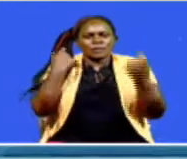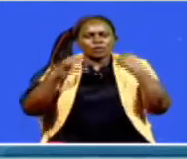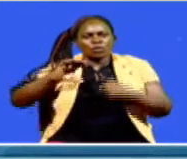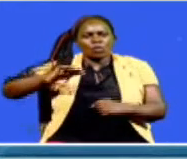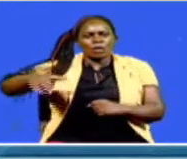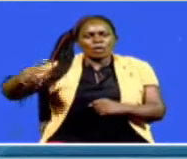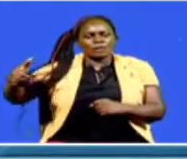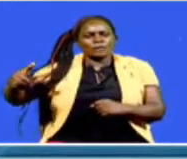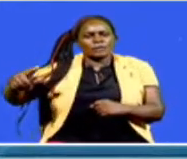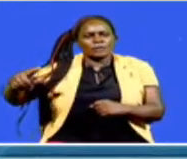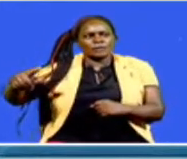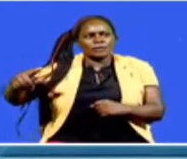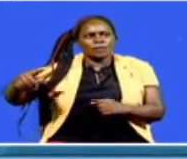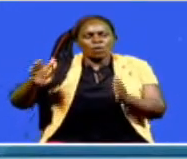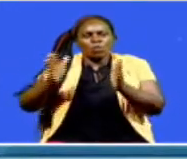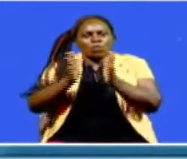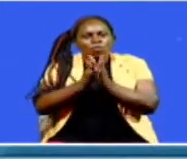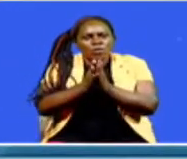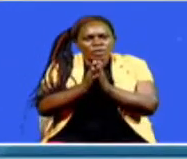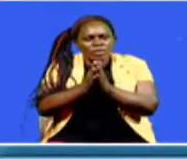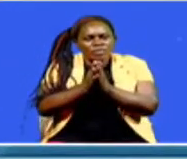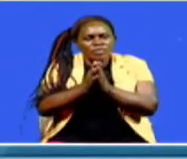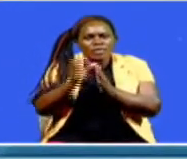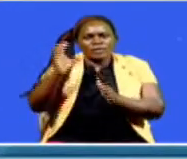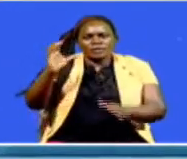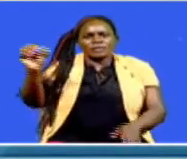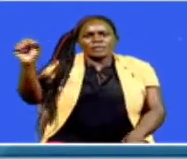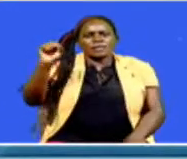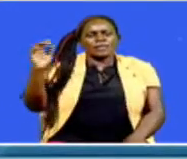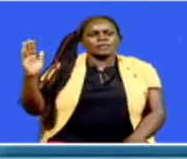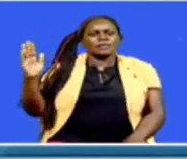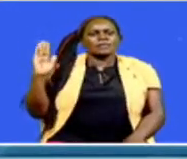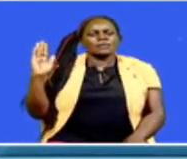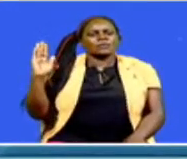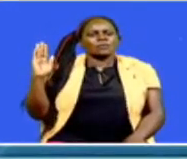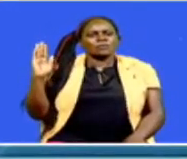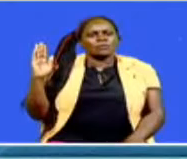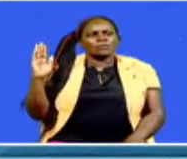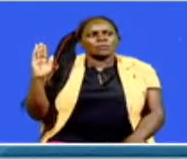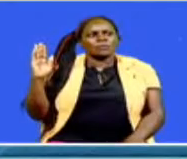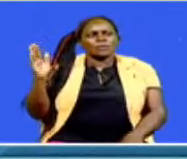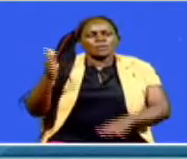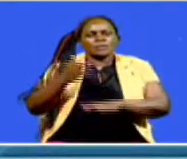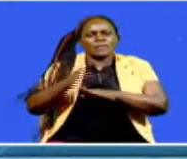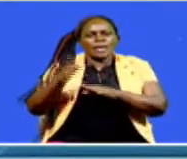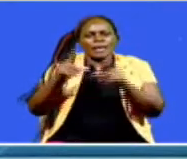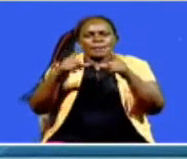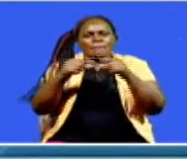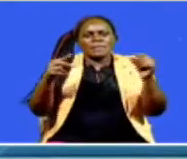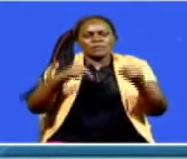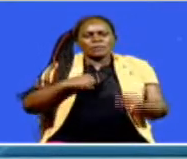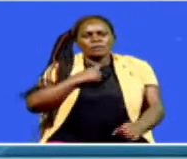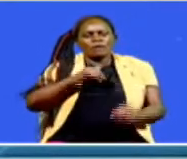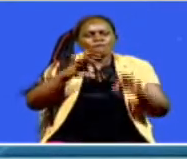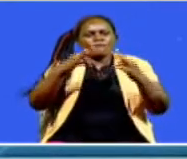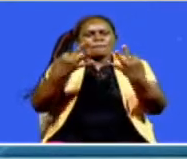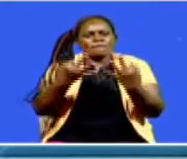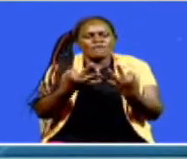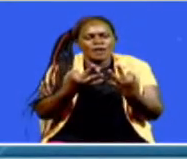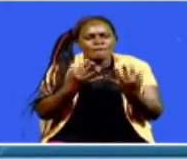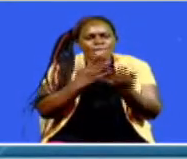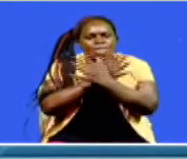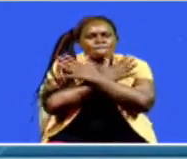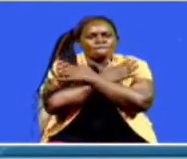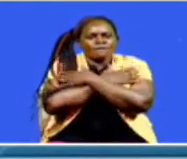County, together with Interior Cabinet Secretary Kithure Kindiki, have sent a message of condolence to families